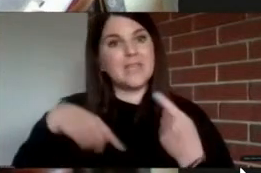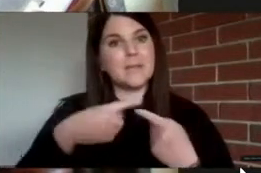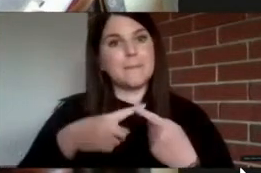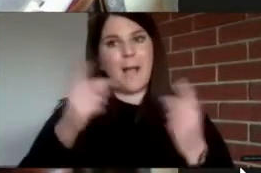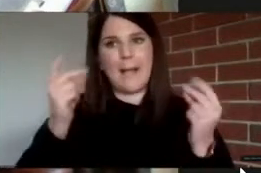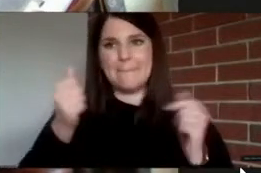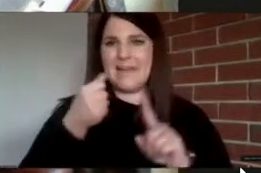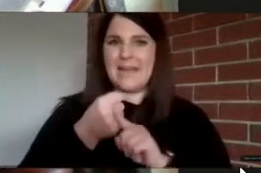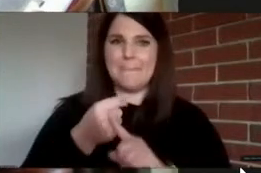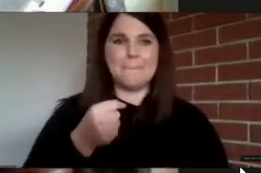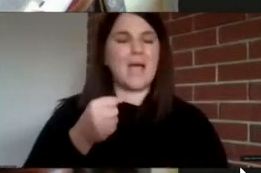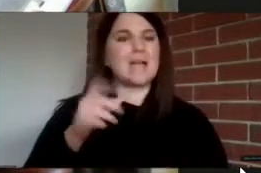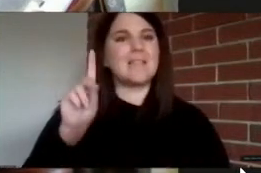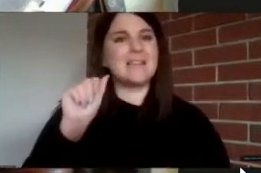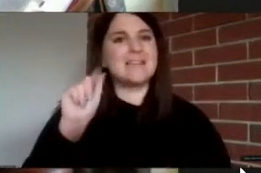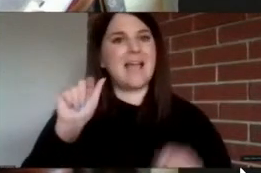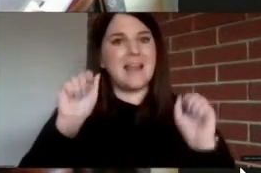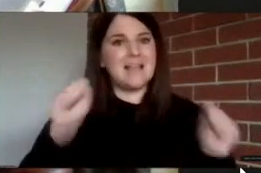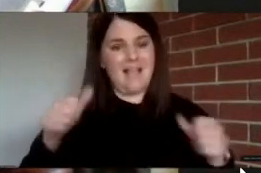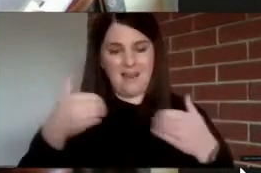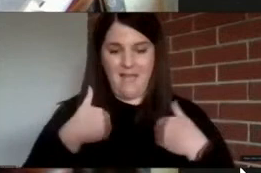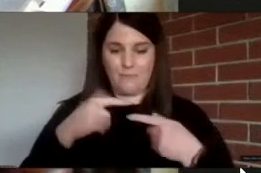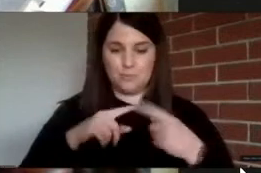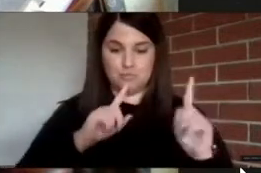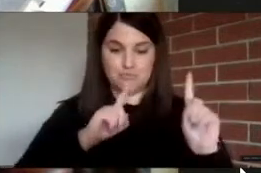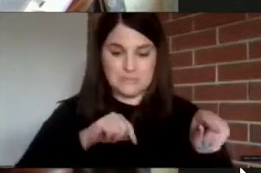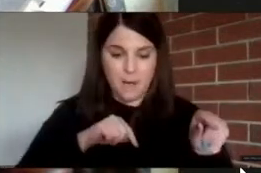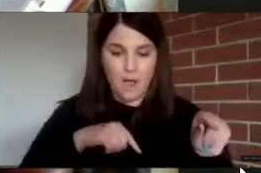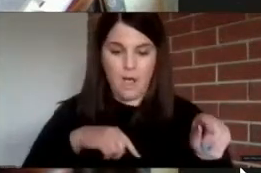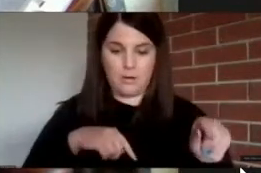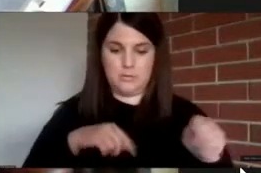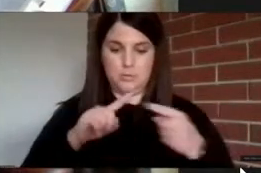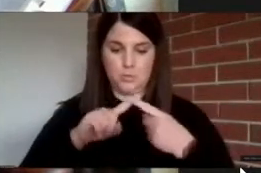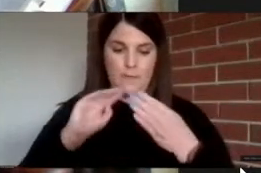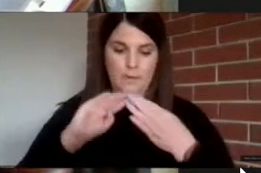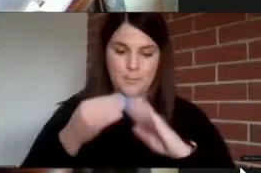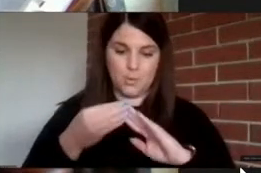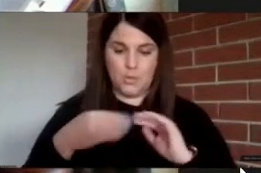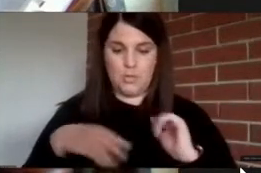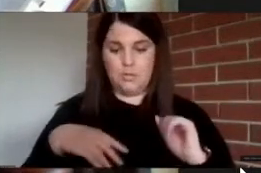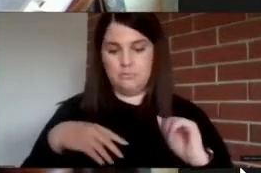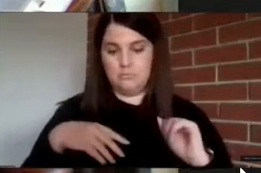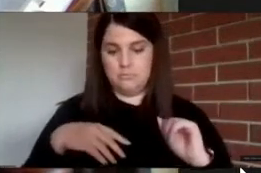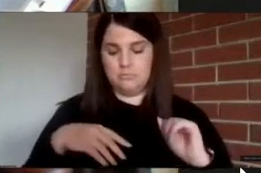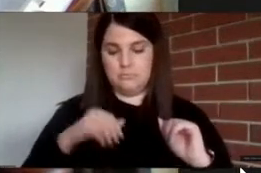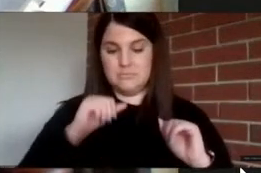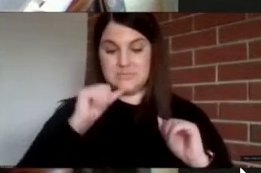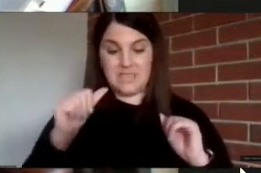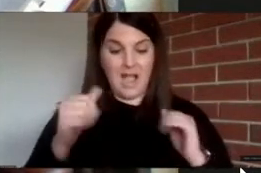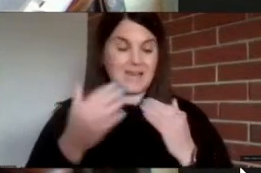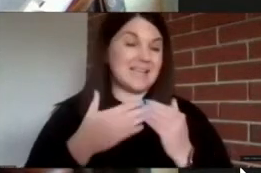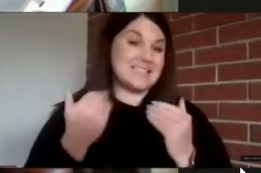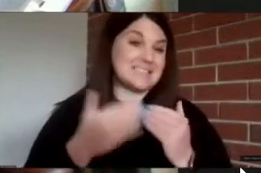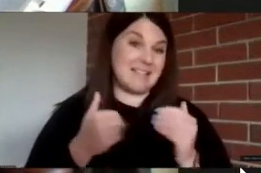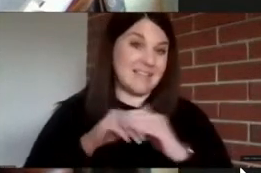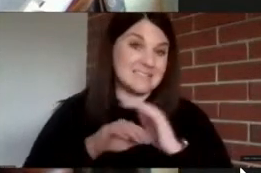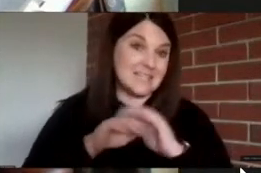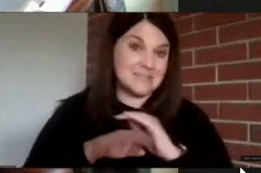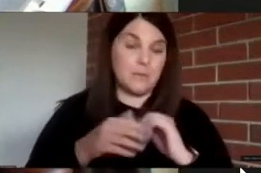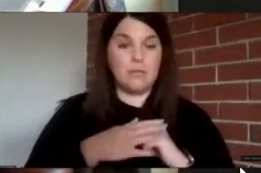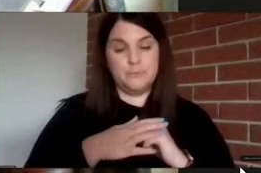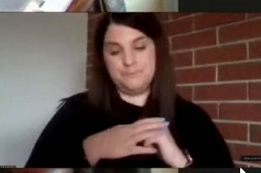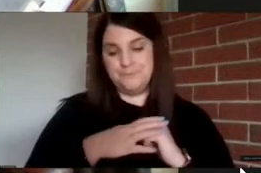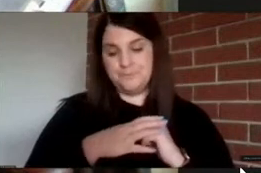impact the data can have in response to community, isn't easily accessible. And